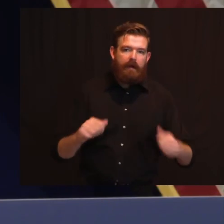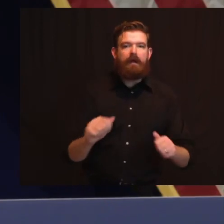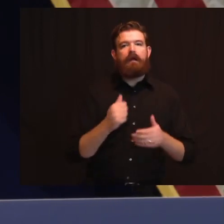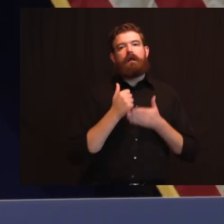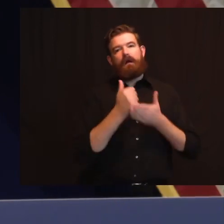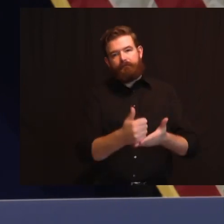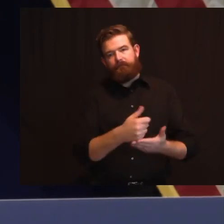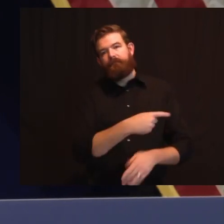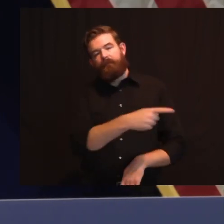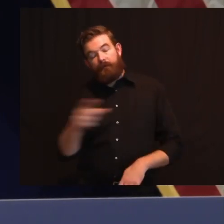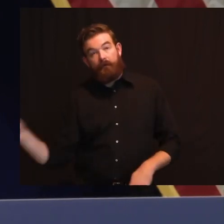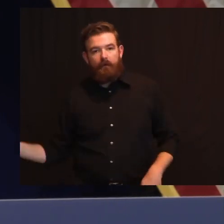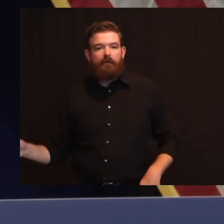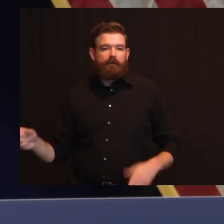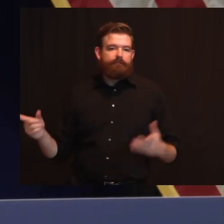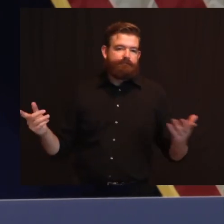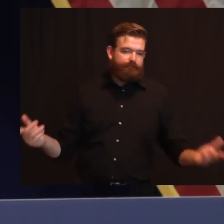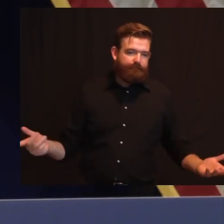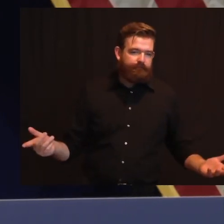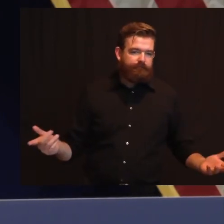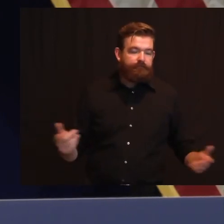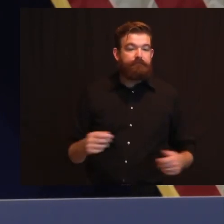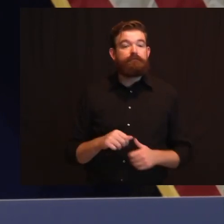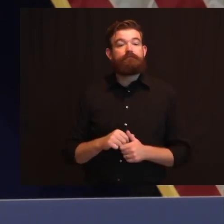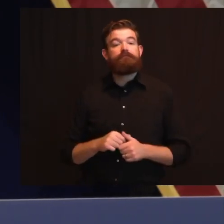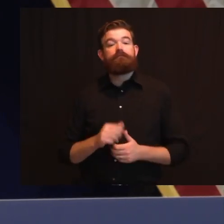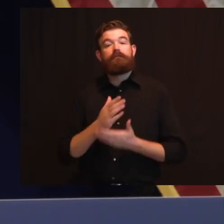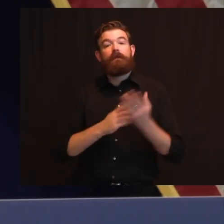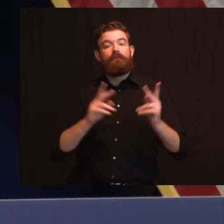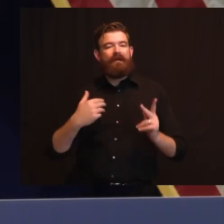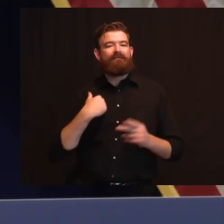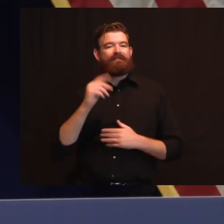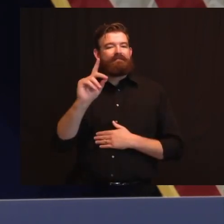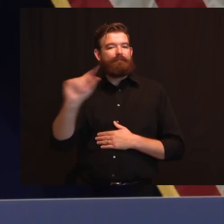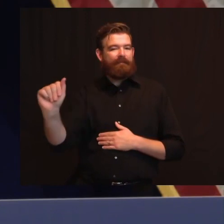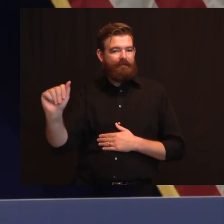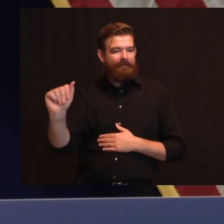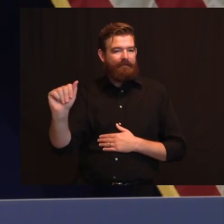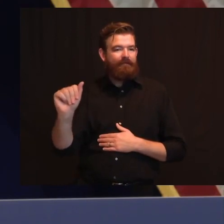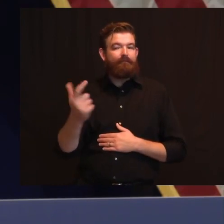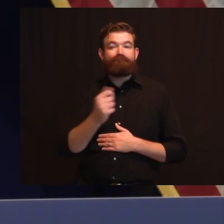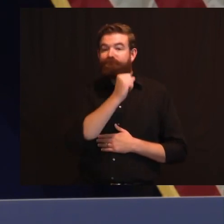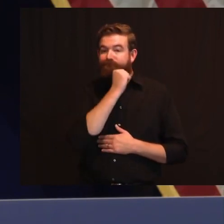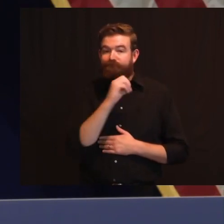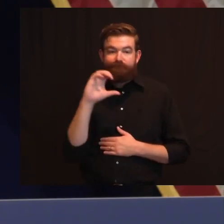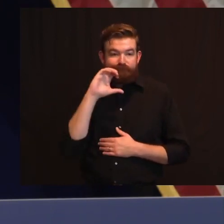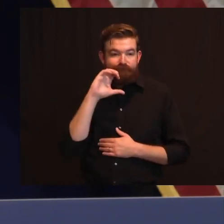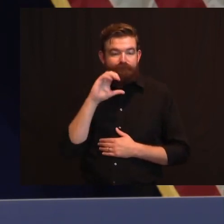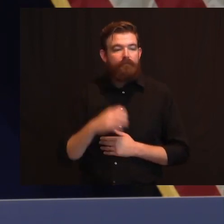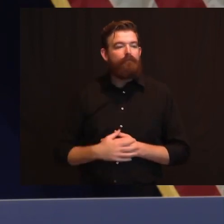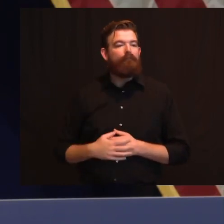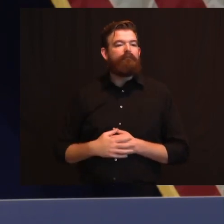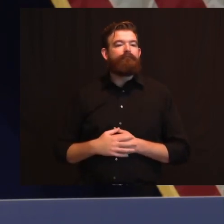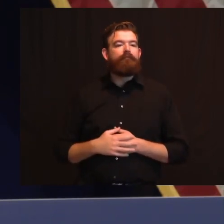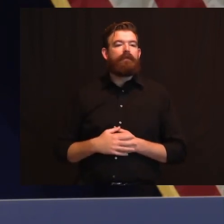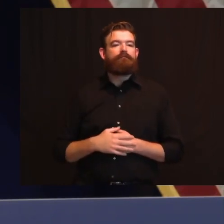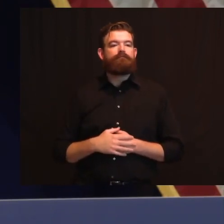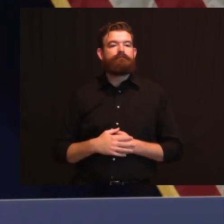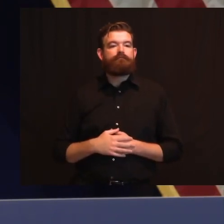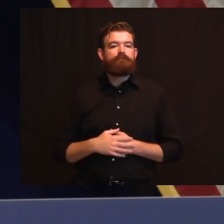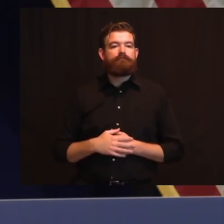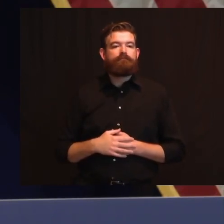deal with someone who has a disability. For seniors, for people who are immunocompromised, we deal with those